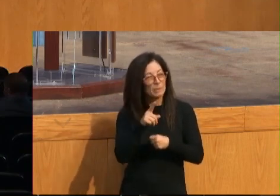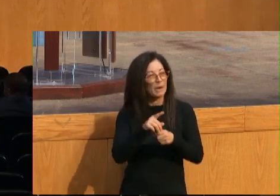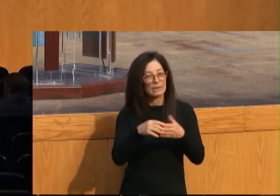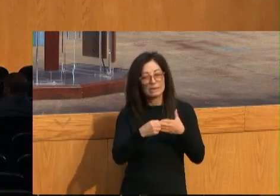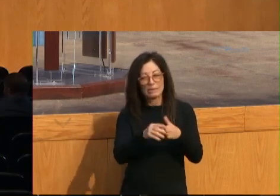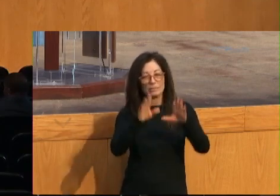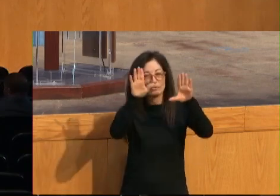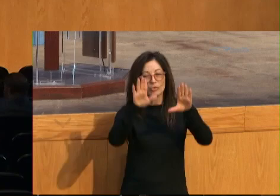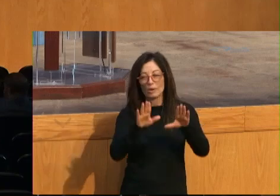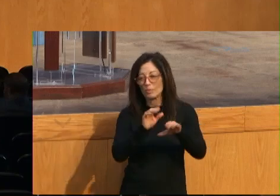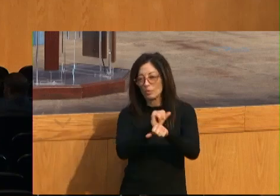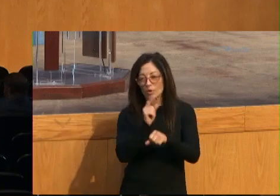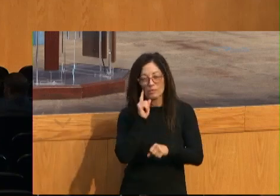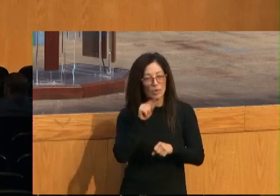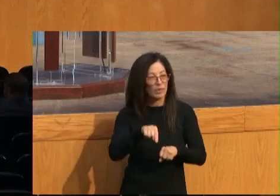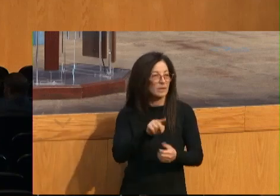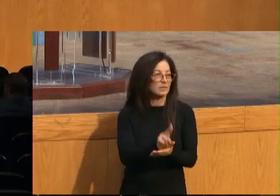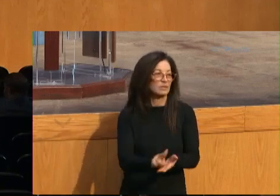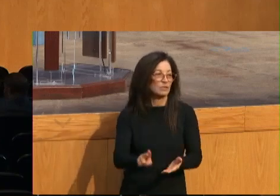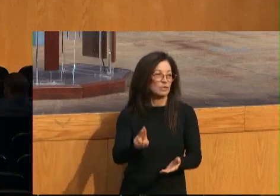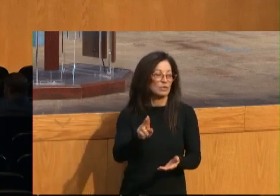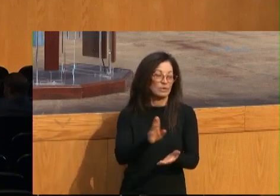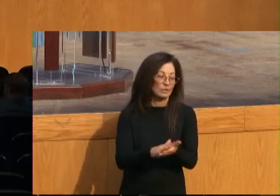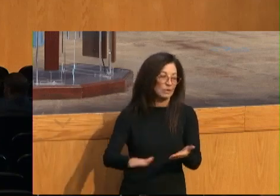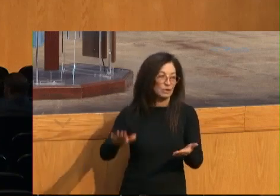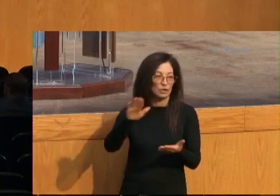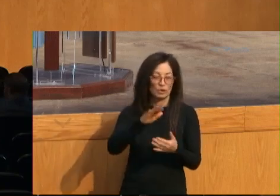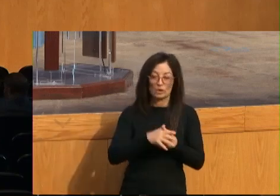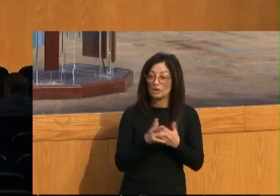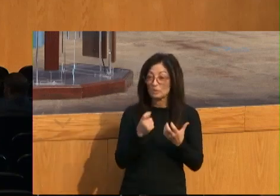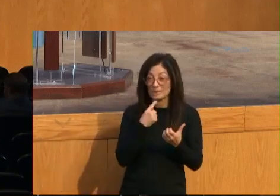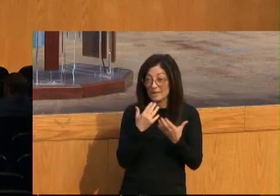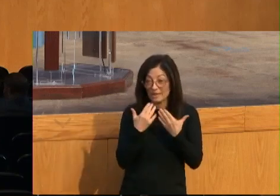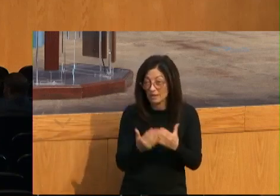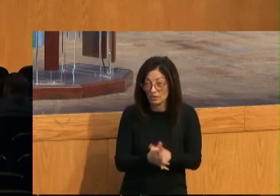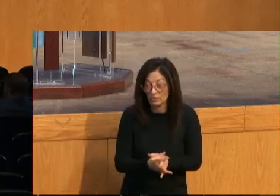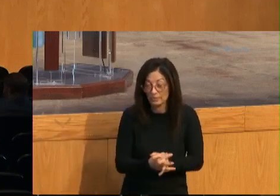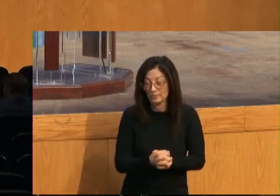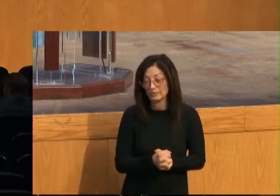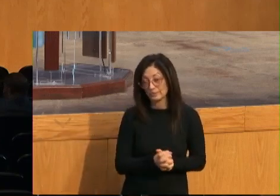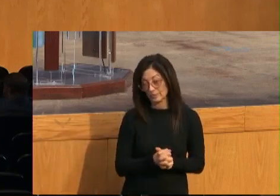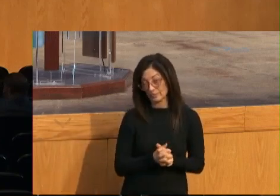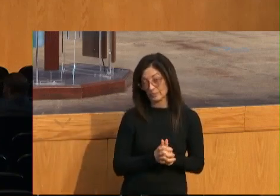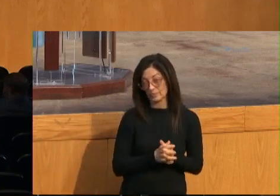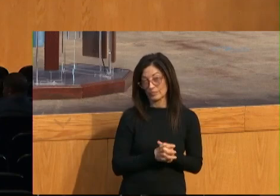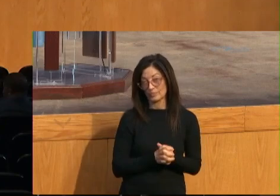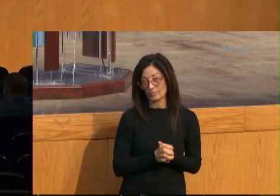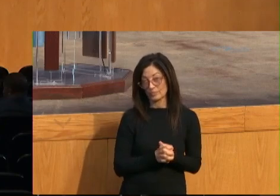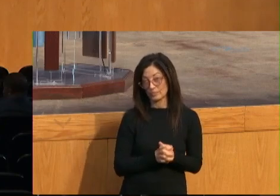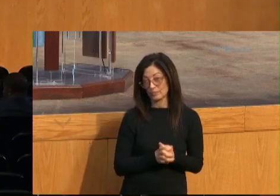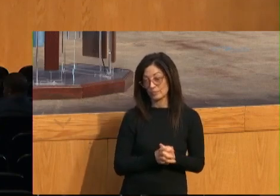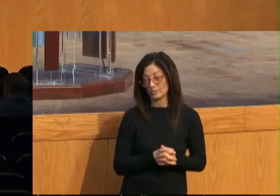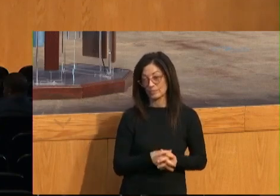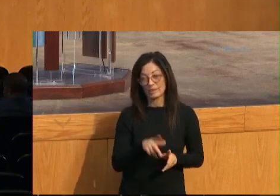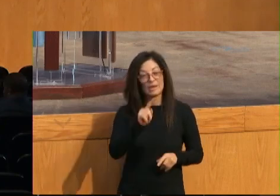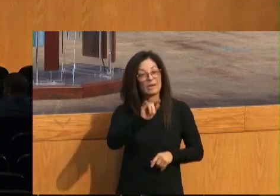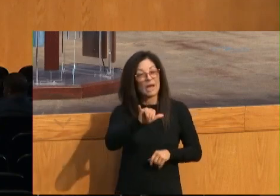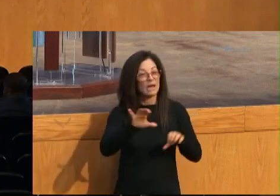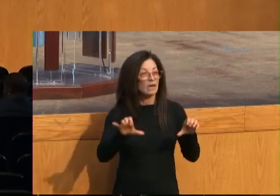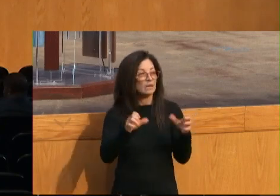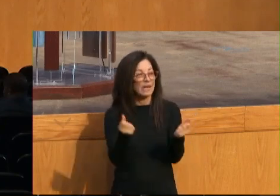the institution. And I wanted to just say thank you because he does everything with a